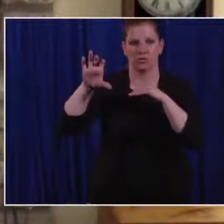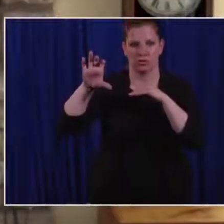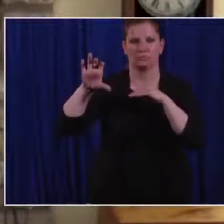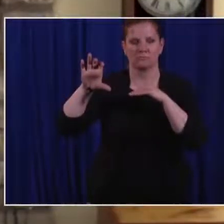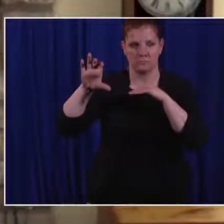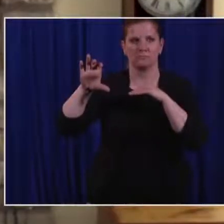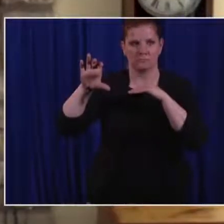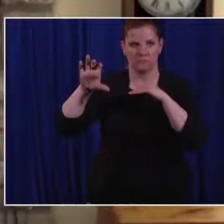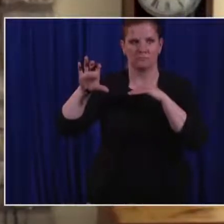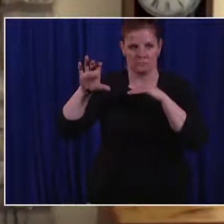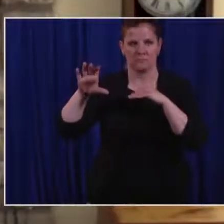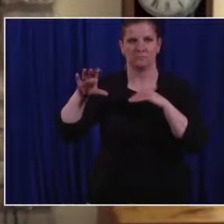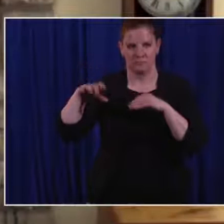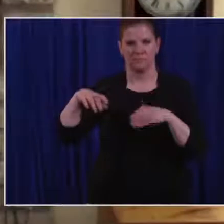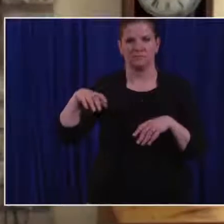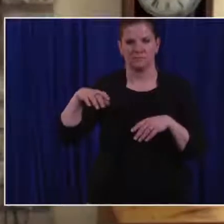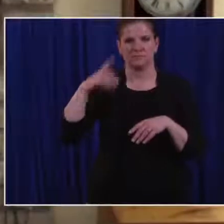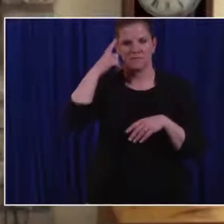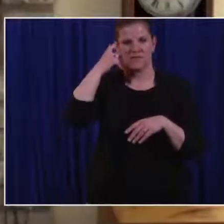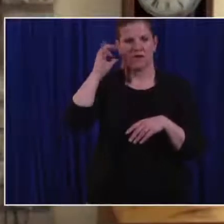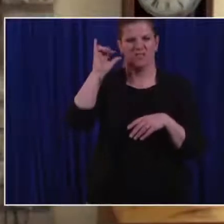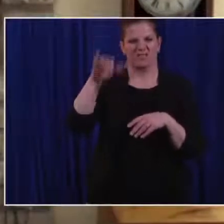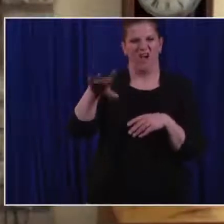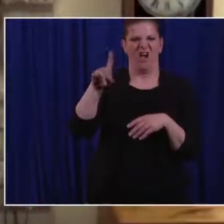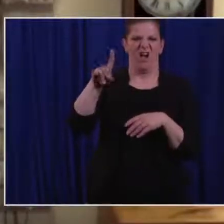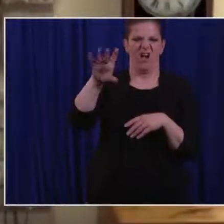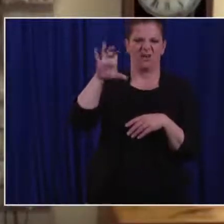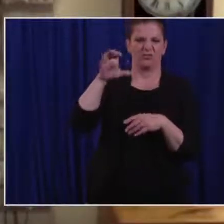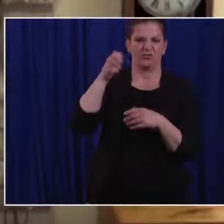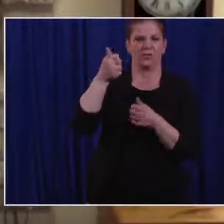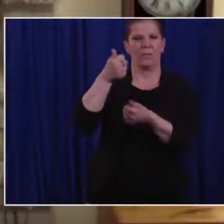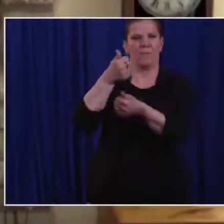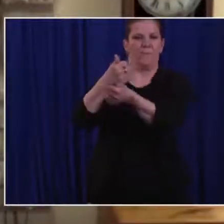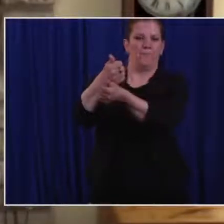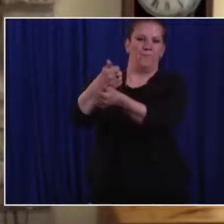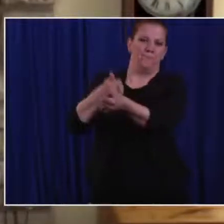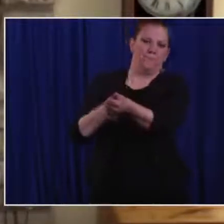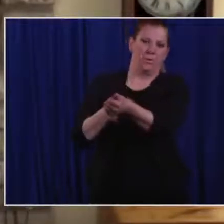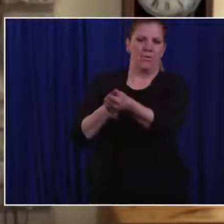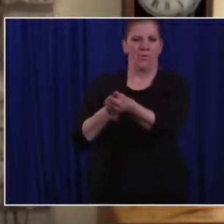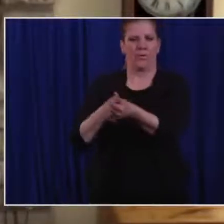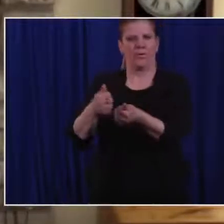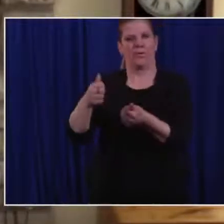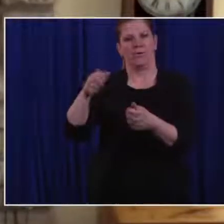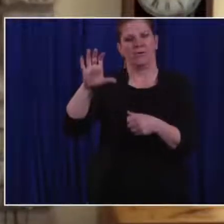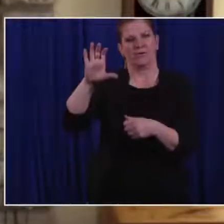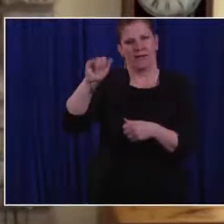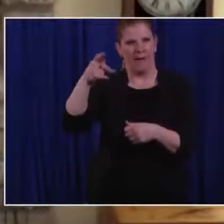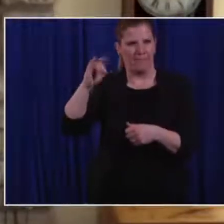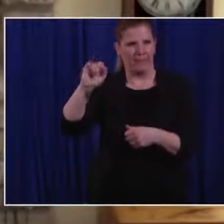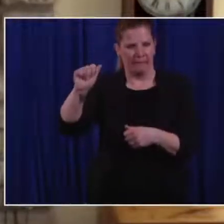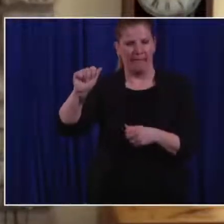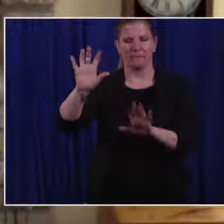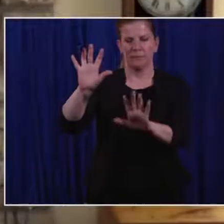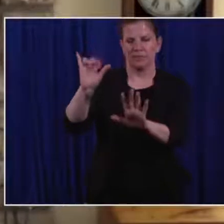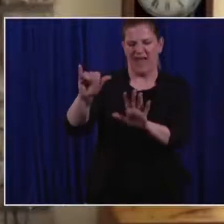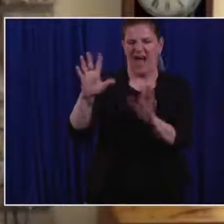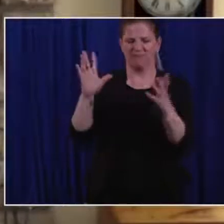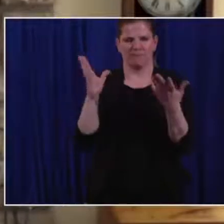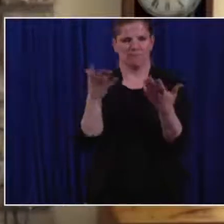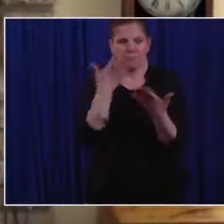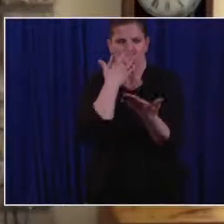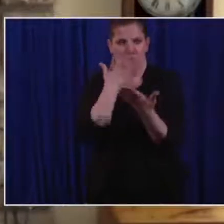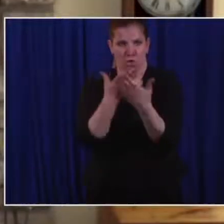every time for the last few weeks, that number has gone up. And so we're happy to see that number go up. Eric, you will go to the